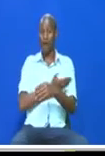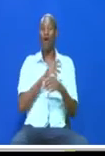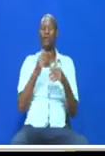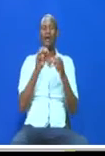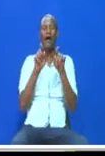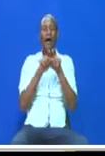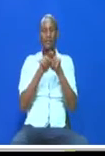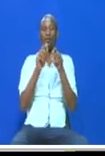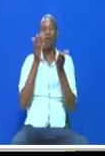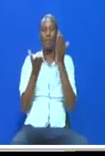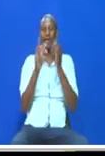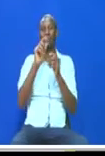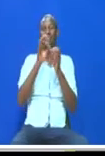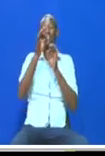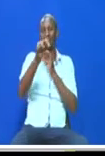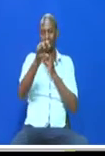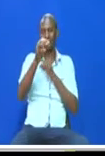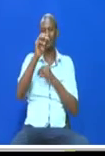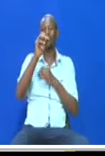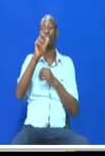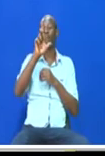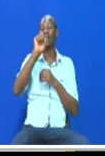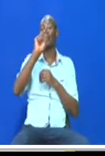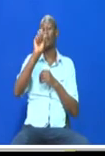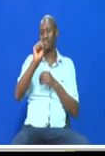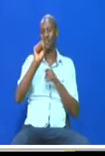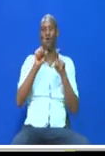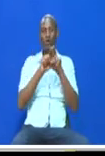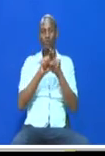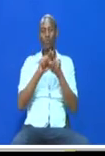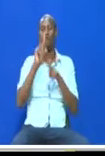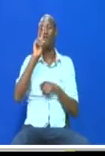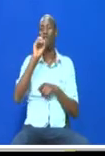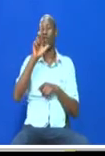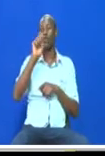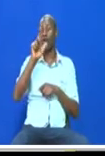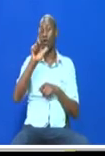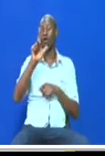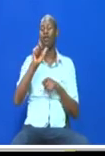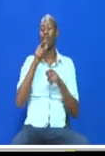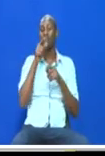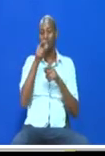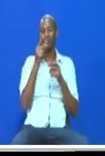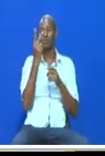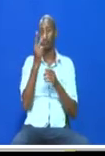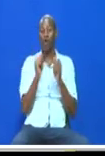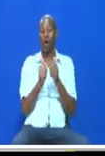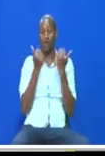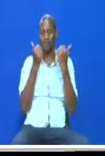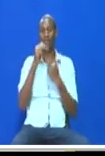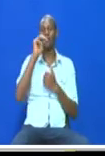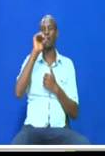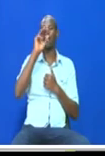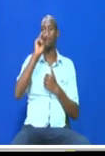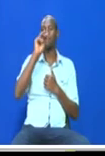lens, as compared to the distance of the focal lens. These are the two causes of